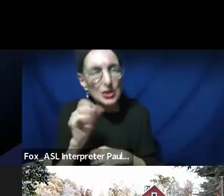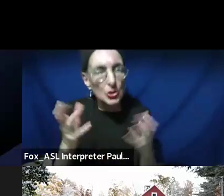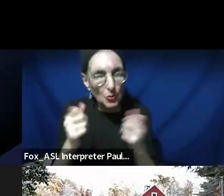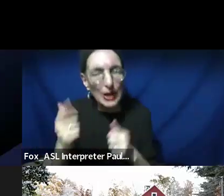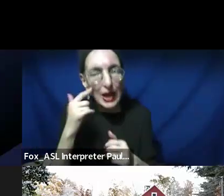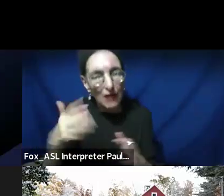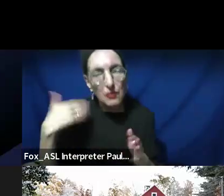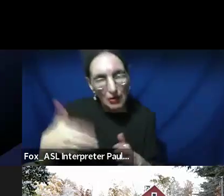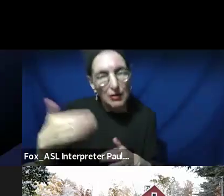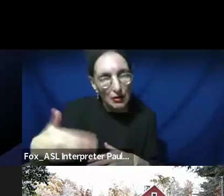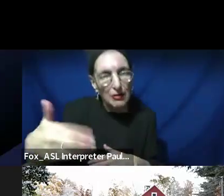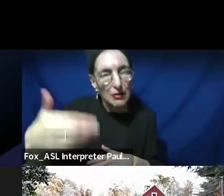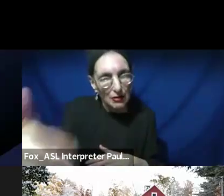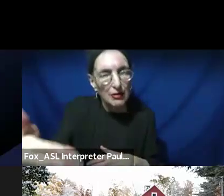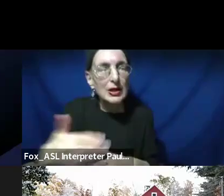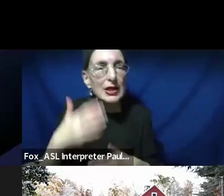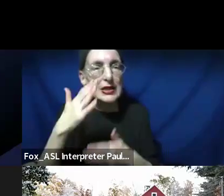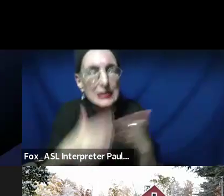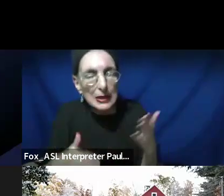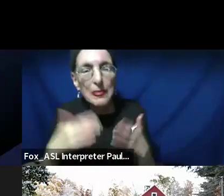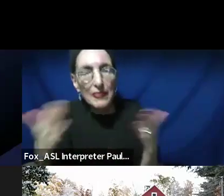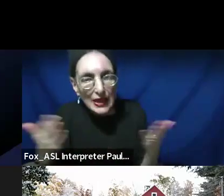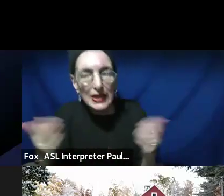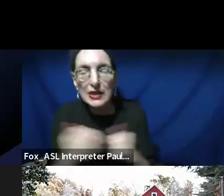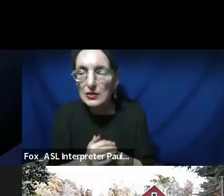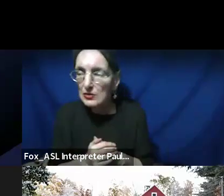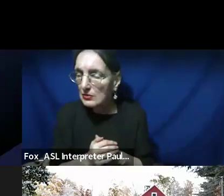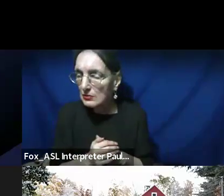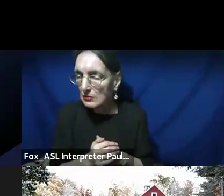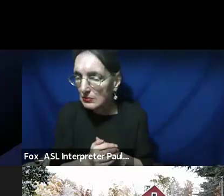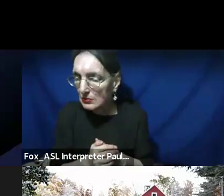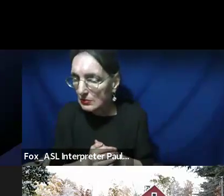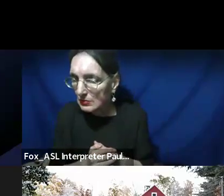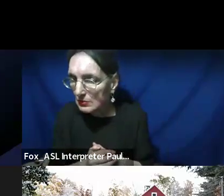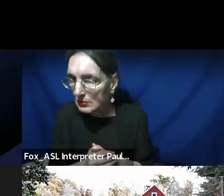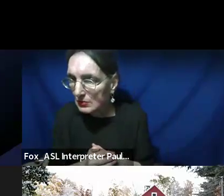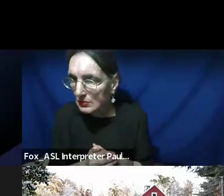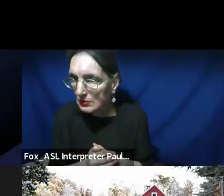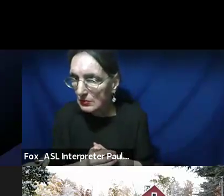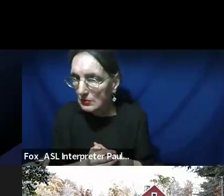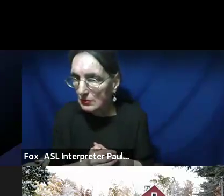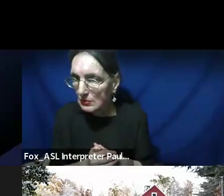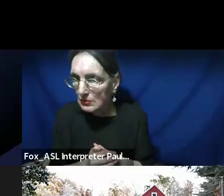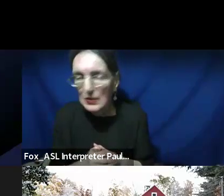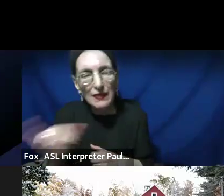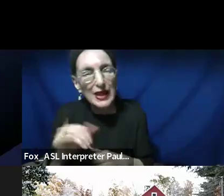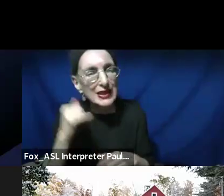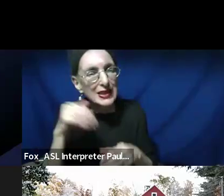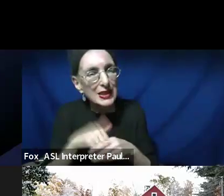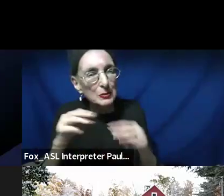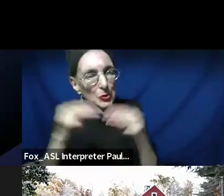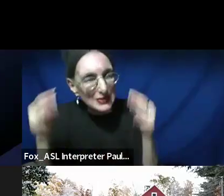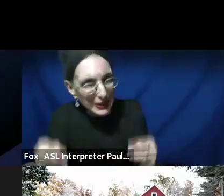but you either want to have some device where it automatically speaks to you, sort of like when you're in a museum,